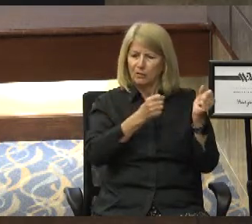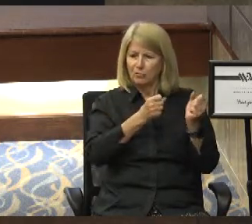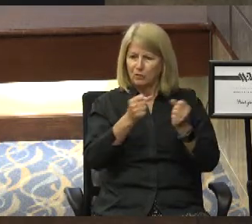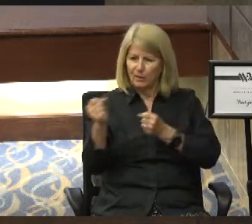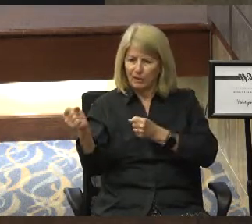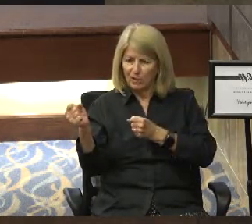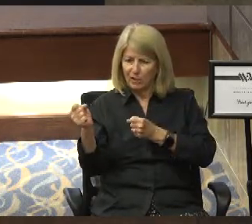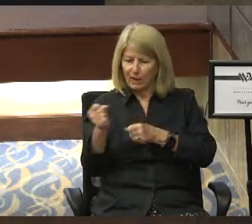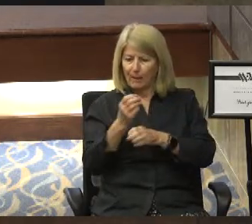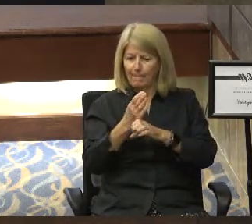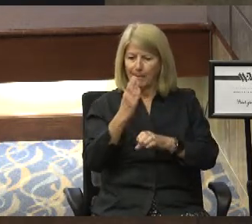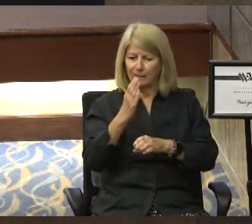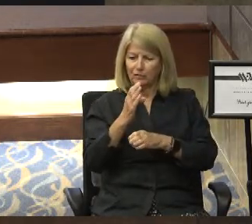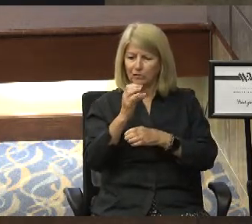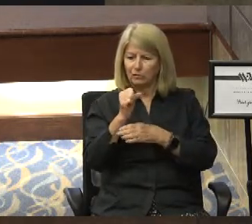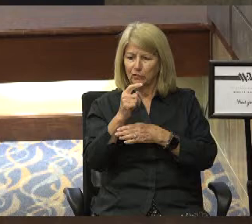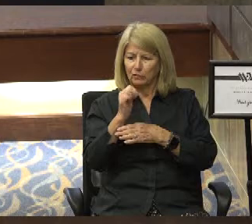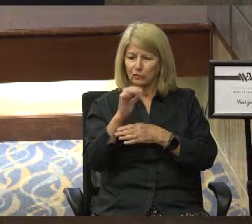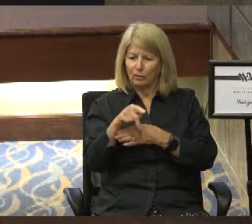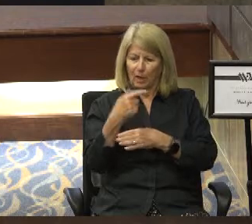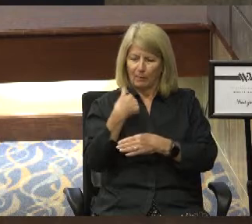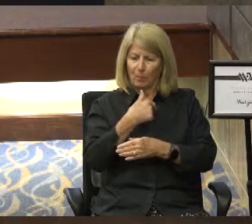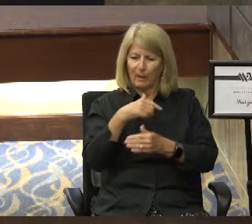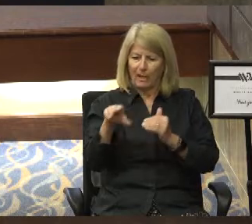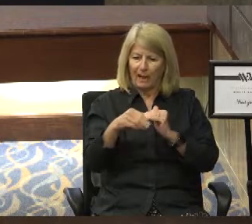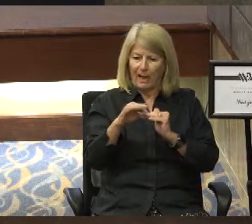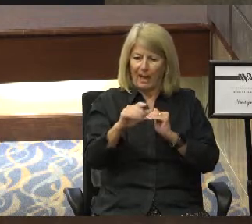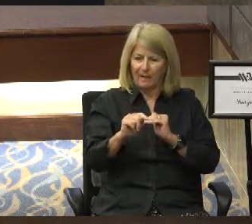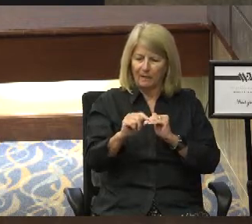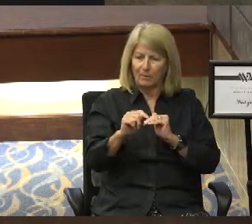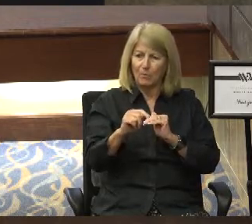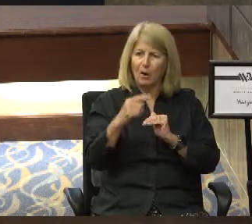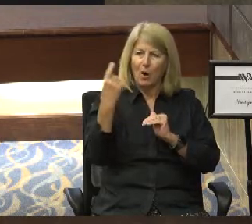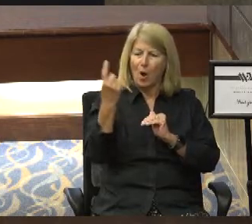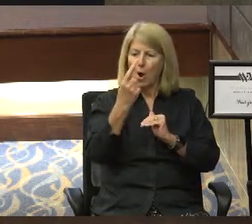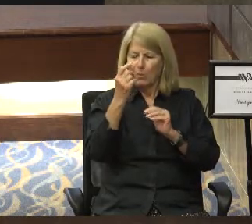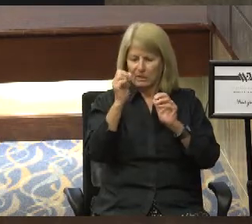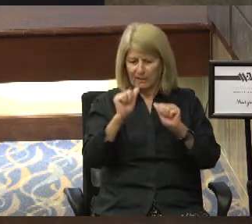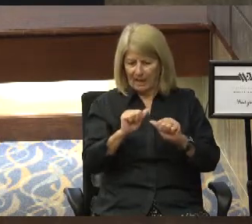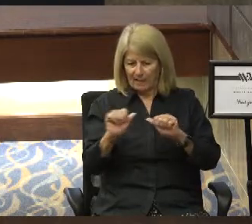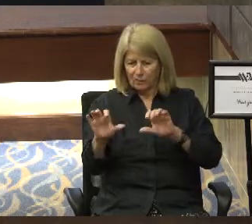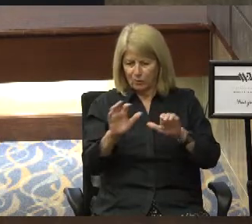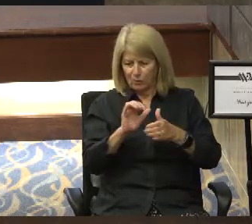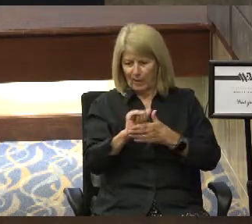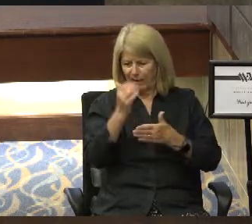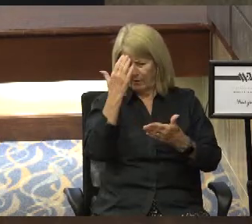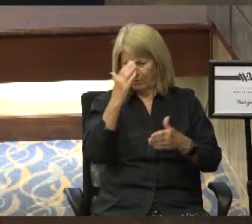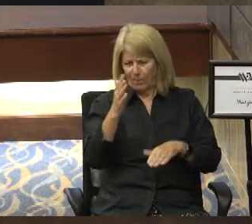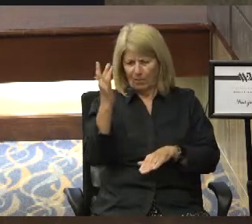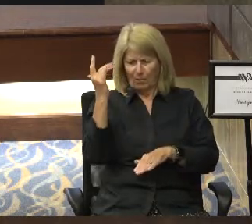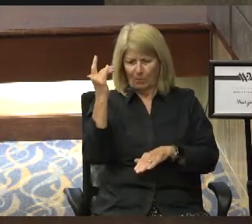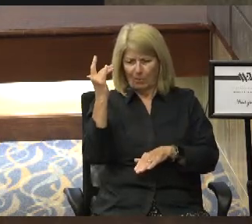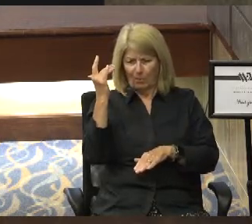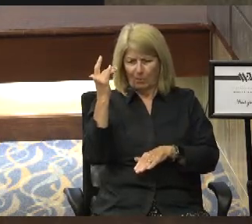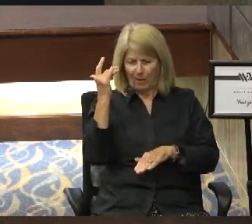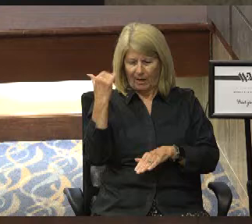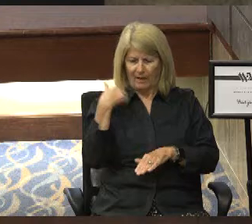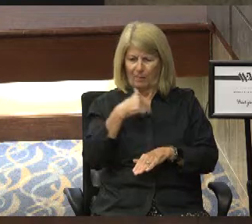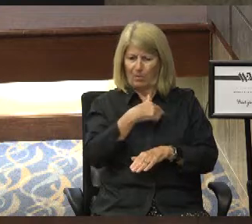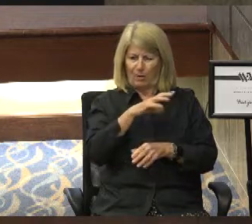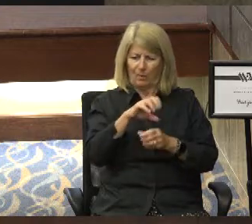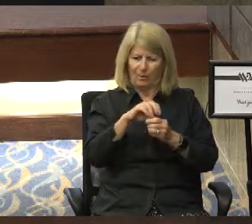bus stop, we add it. And so I don't know, I mean, we're always going to be able to do that. So I don't know why we're putting that as a part of